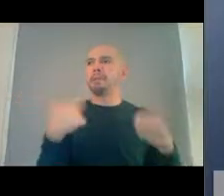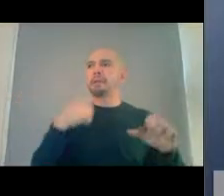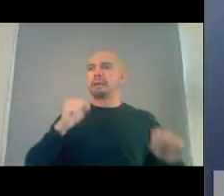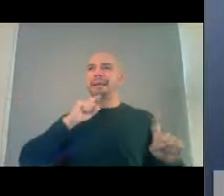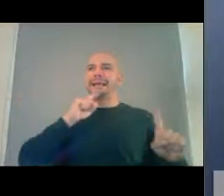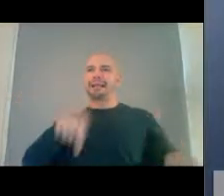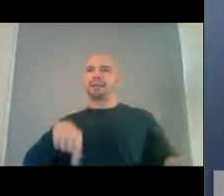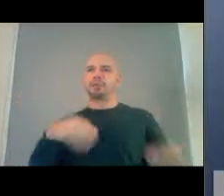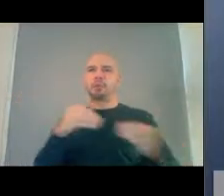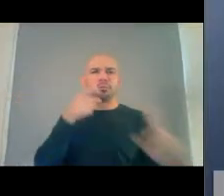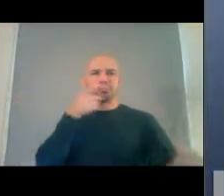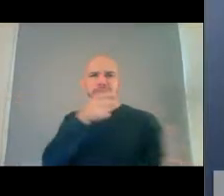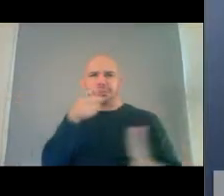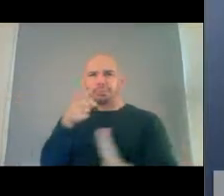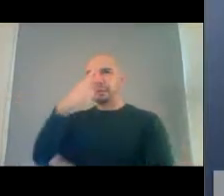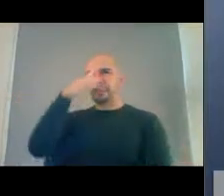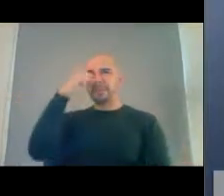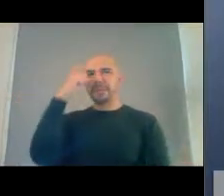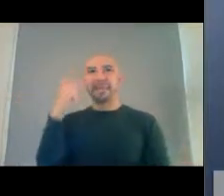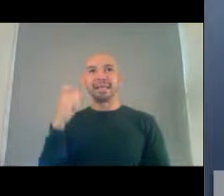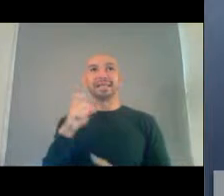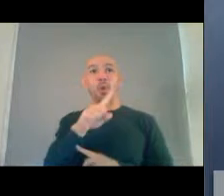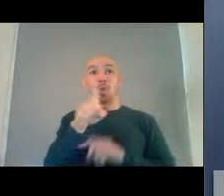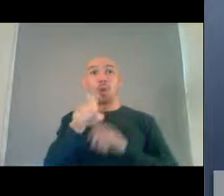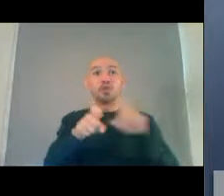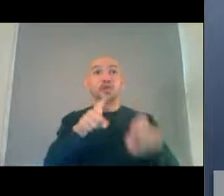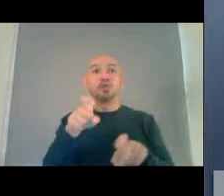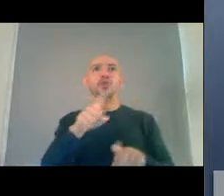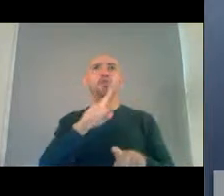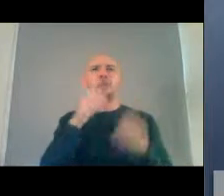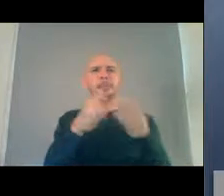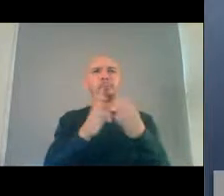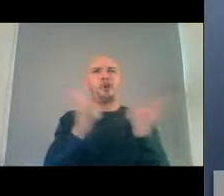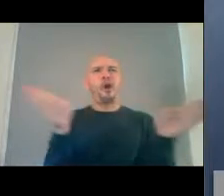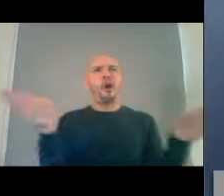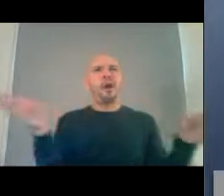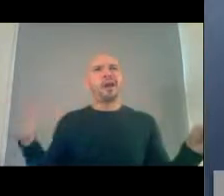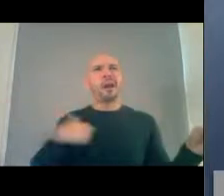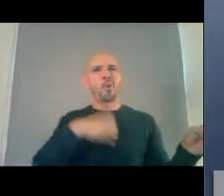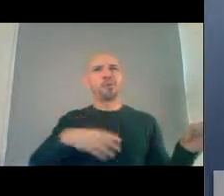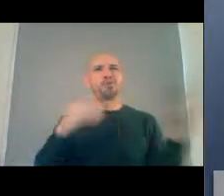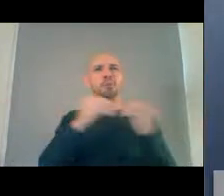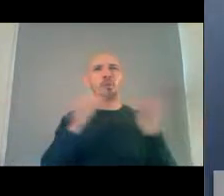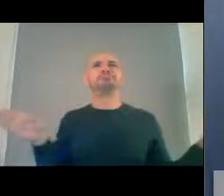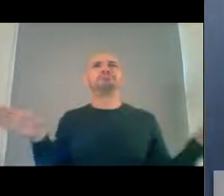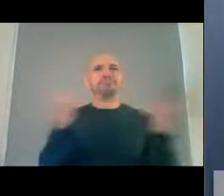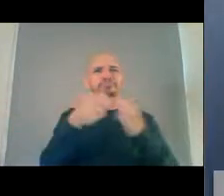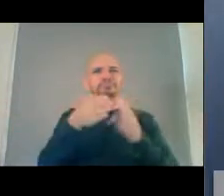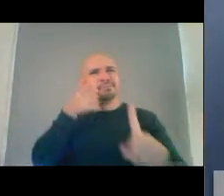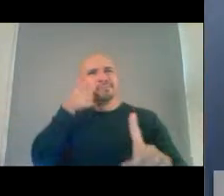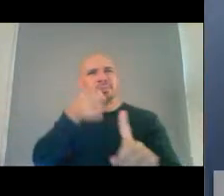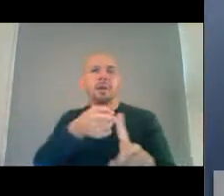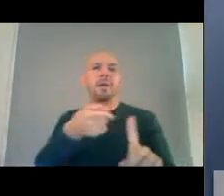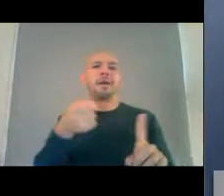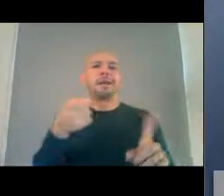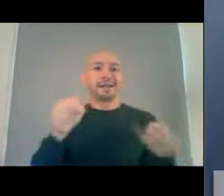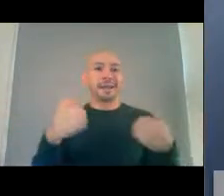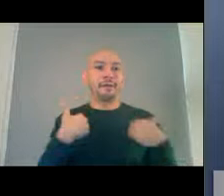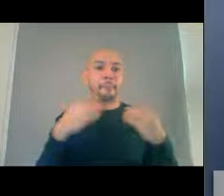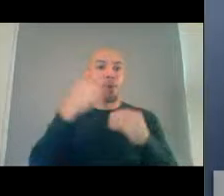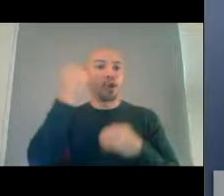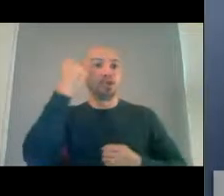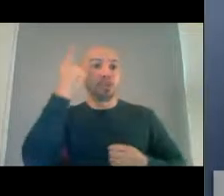uh just because it was kind of a really broad ask um so just a little bit more targeted uh kind of understanding of what